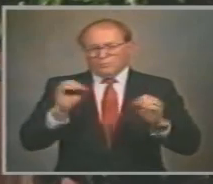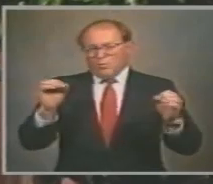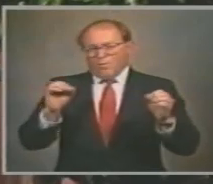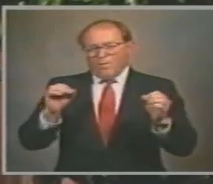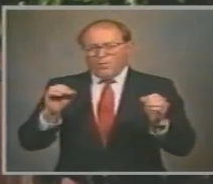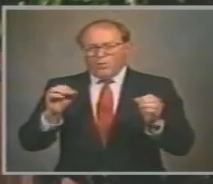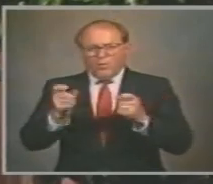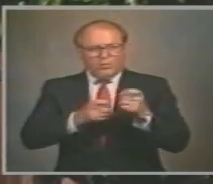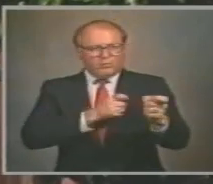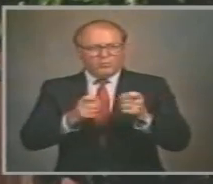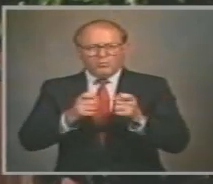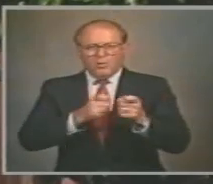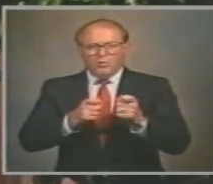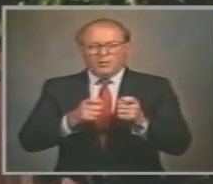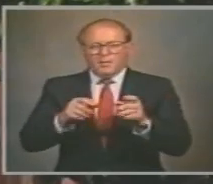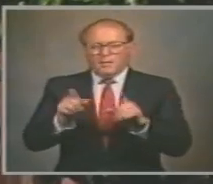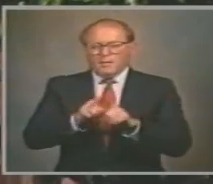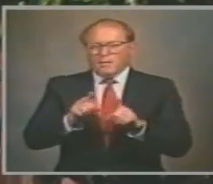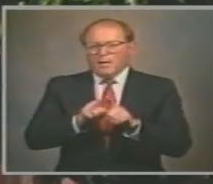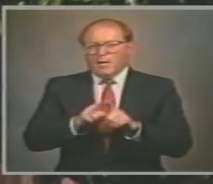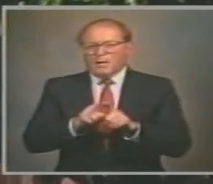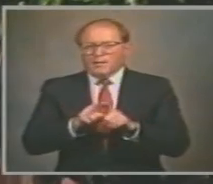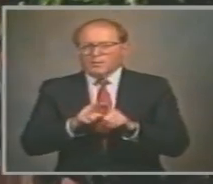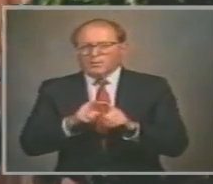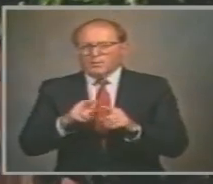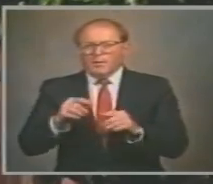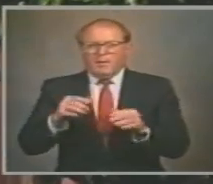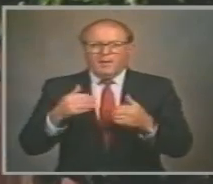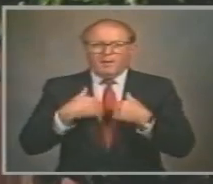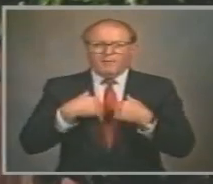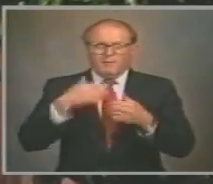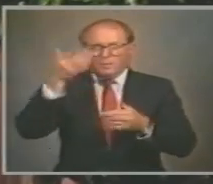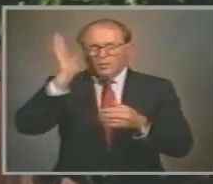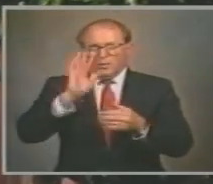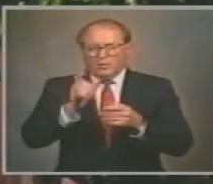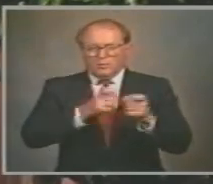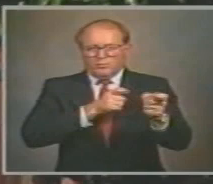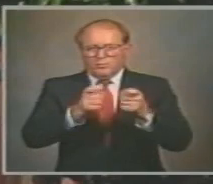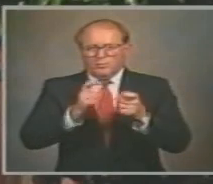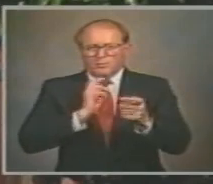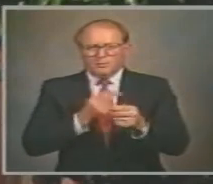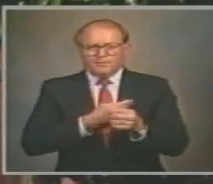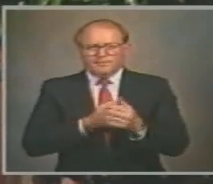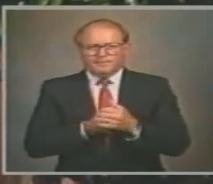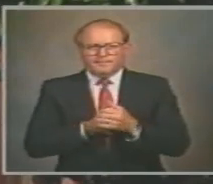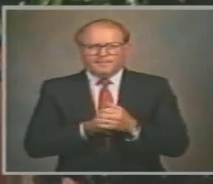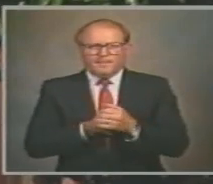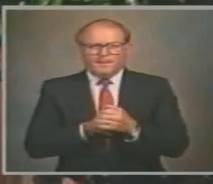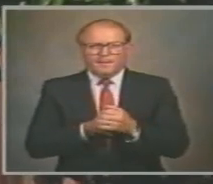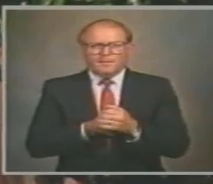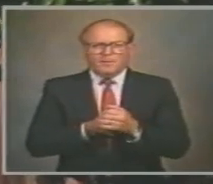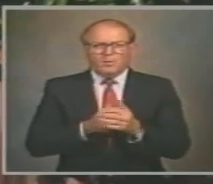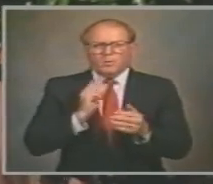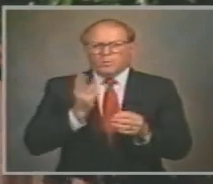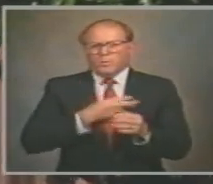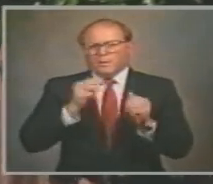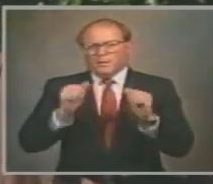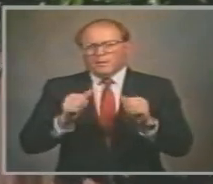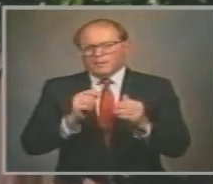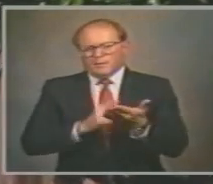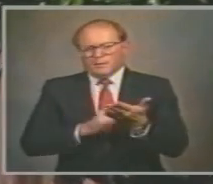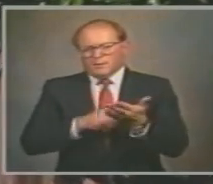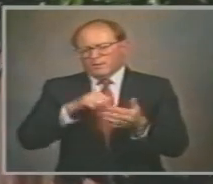the case of the existence of God, but purely by chance. Well, we could talk about other beliefs